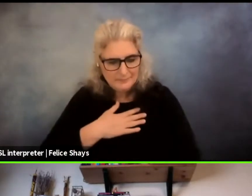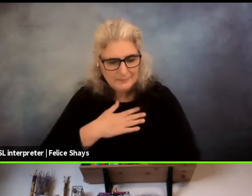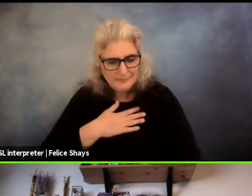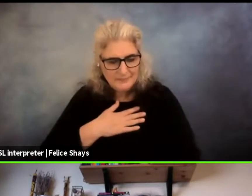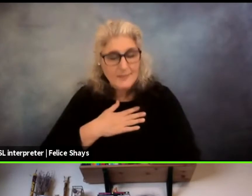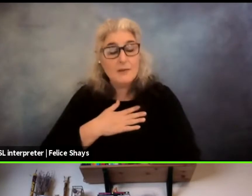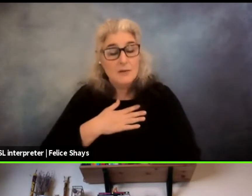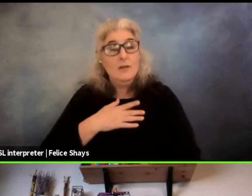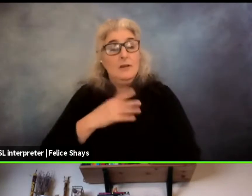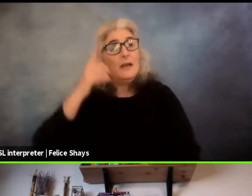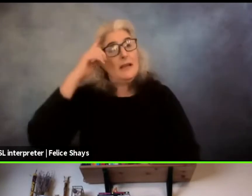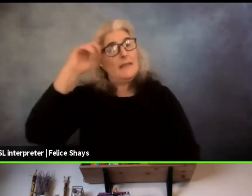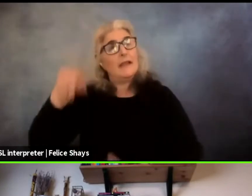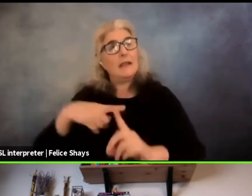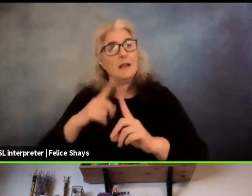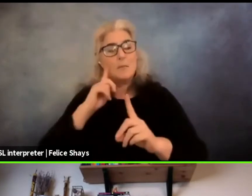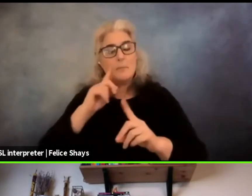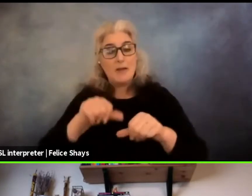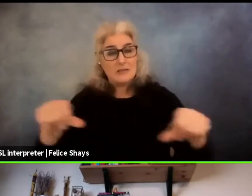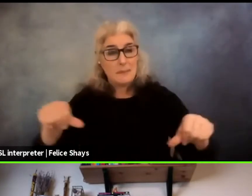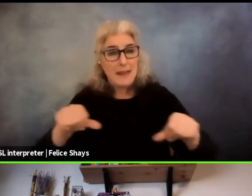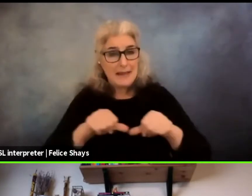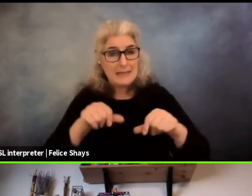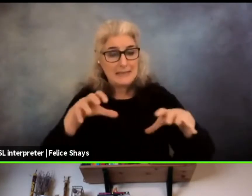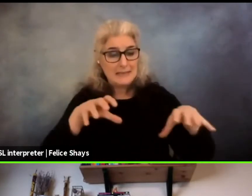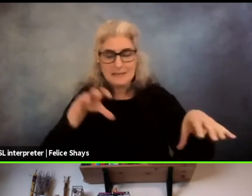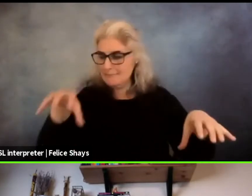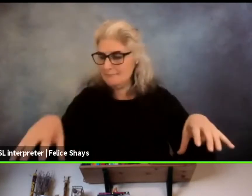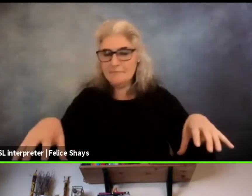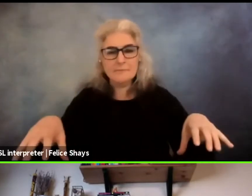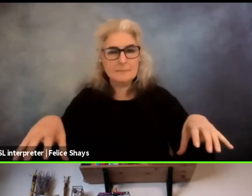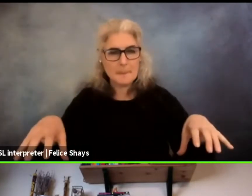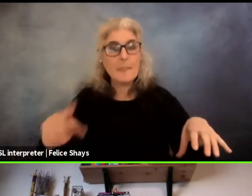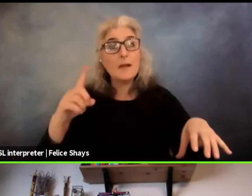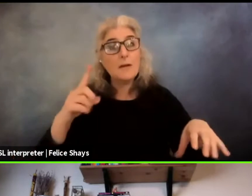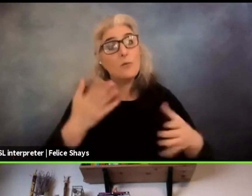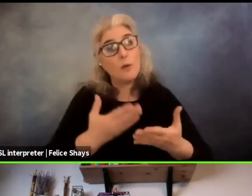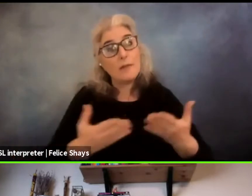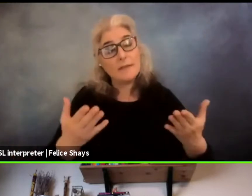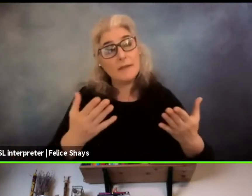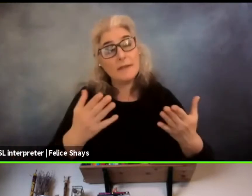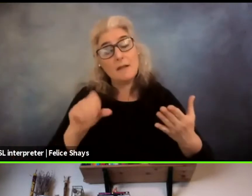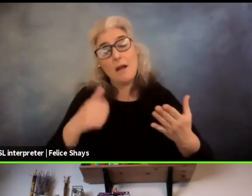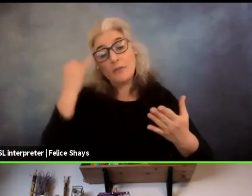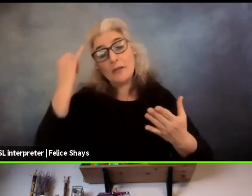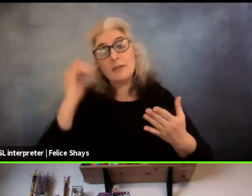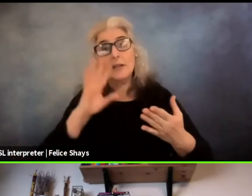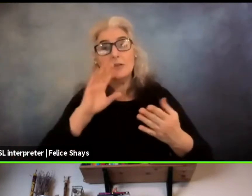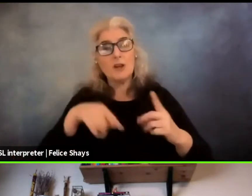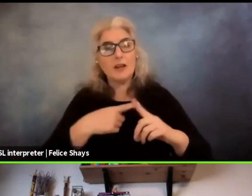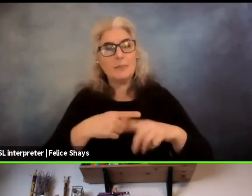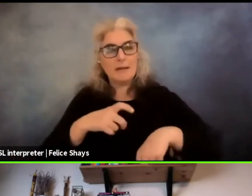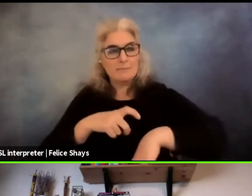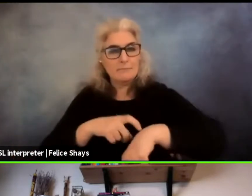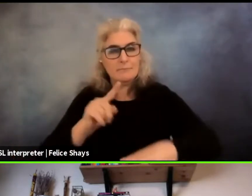in terms of space makes a lot of sense. I think one thing to bring up could be time. I feel like on